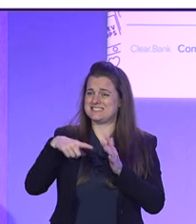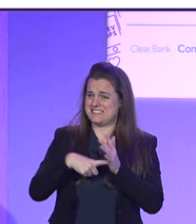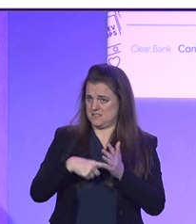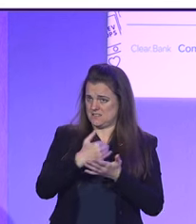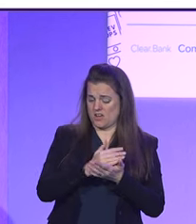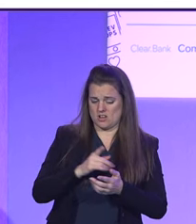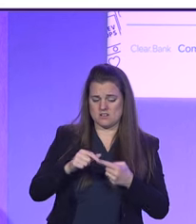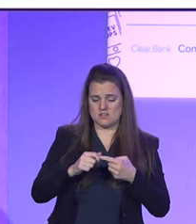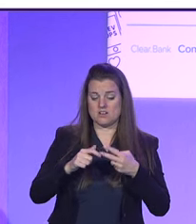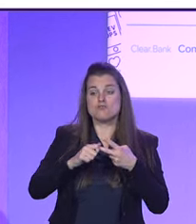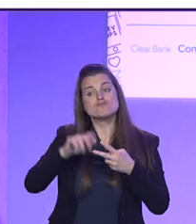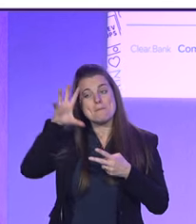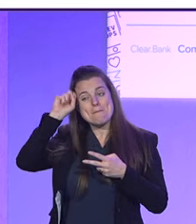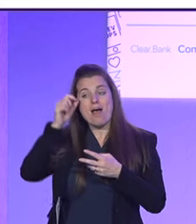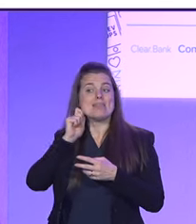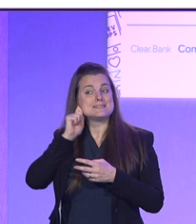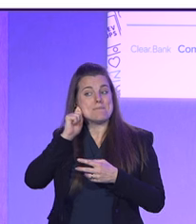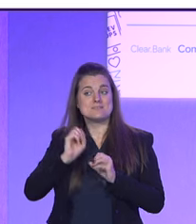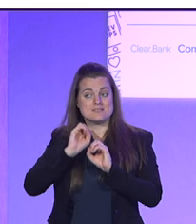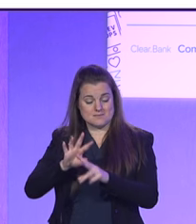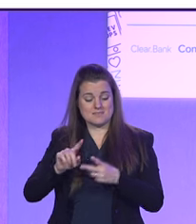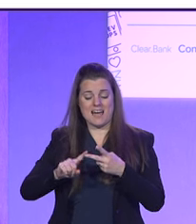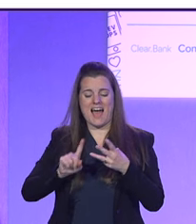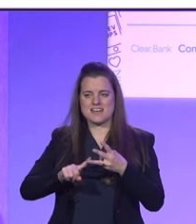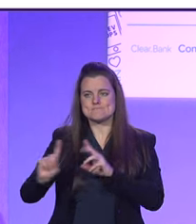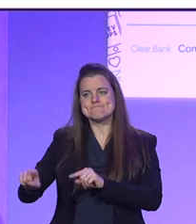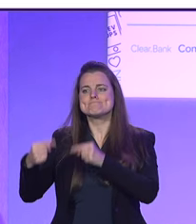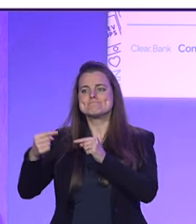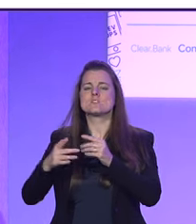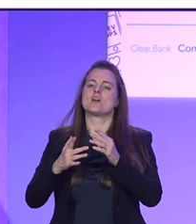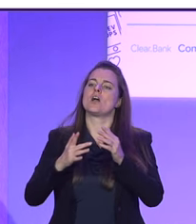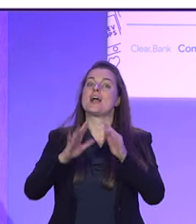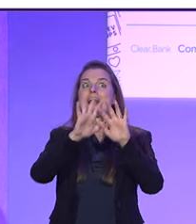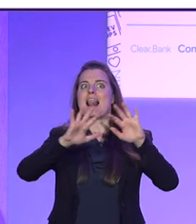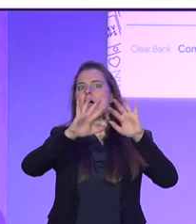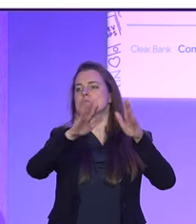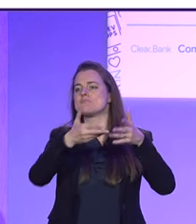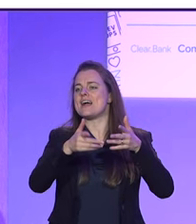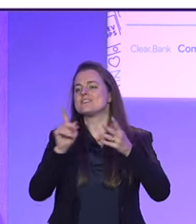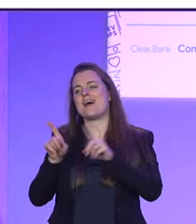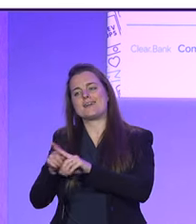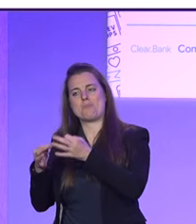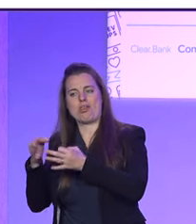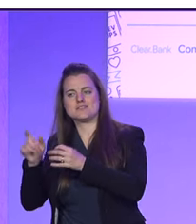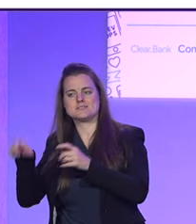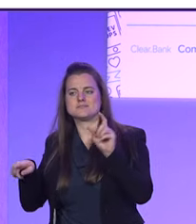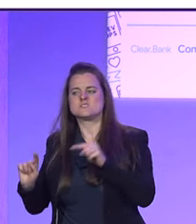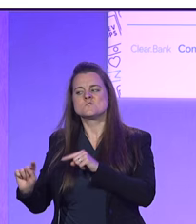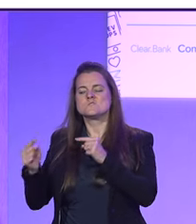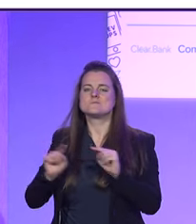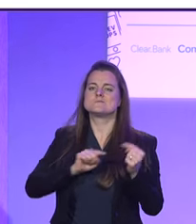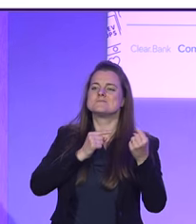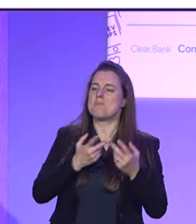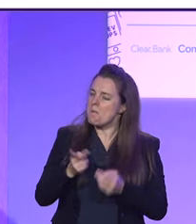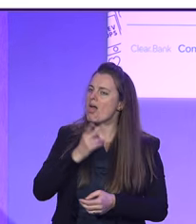gave you and make cloud vendors and politicians accountable. These are sources that I used and